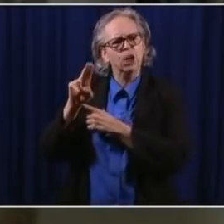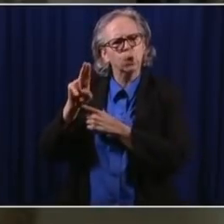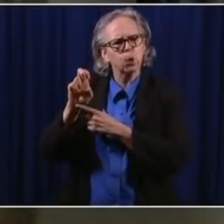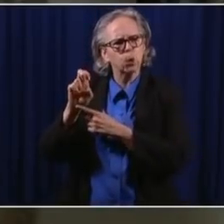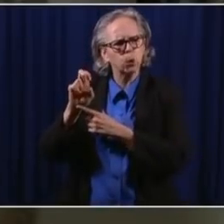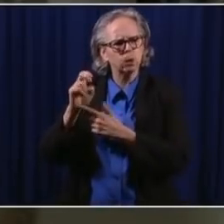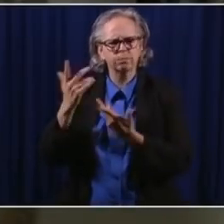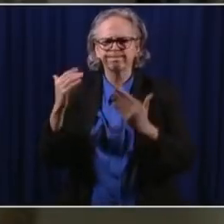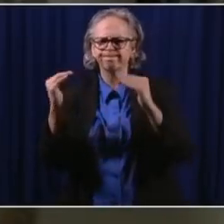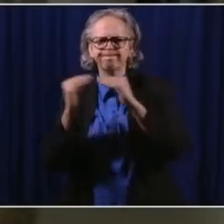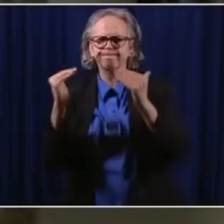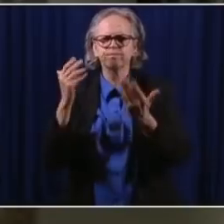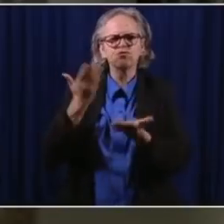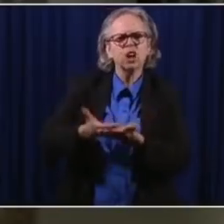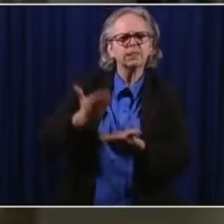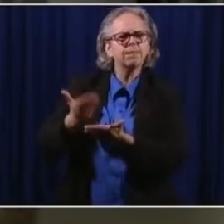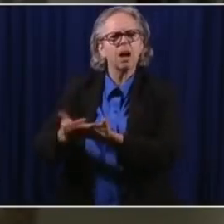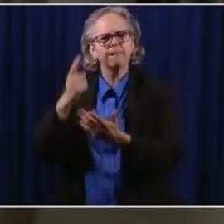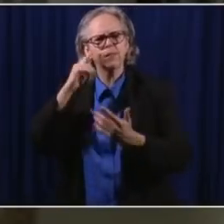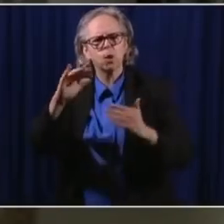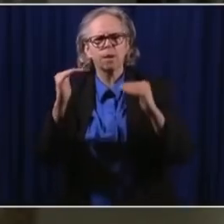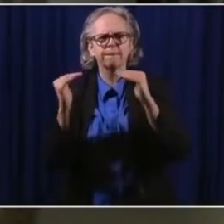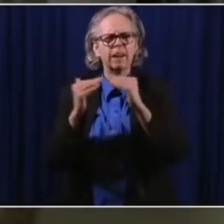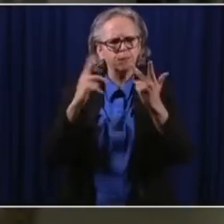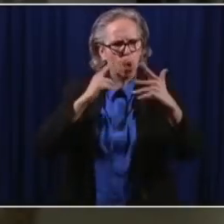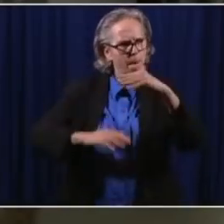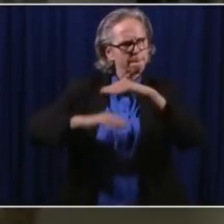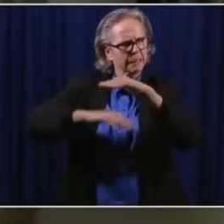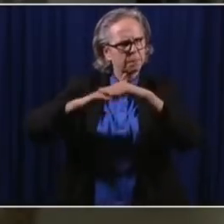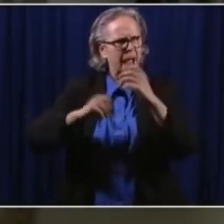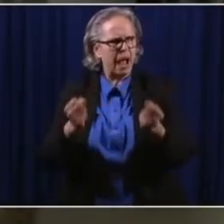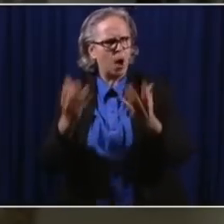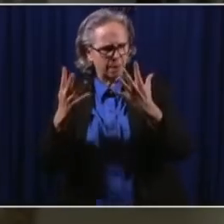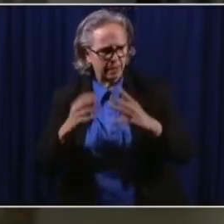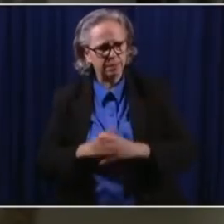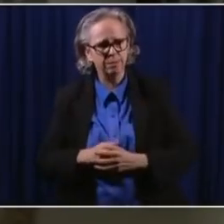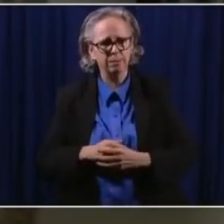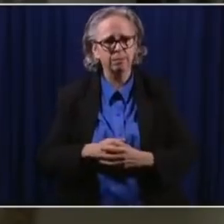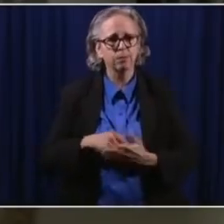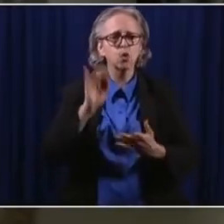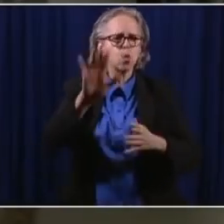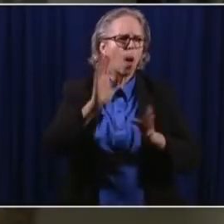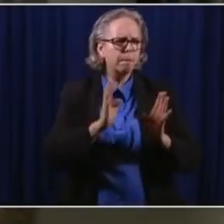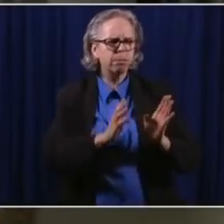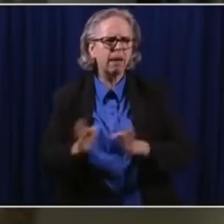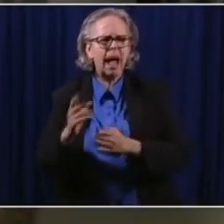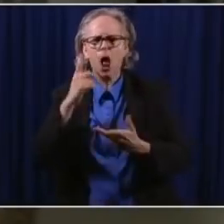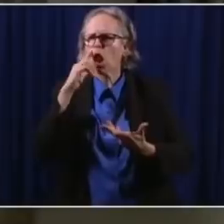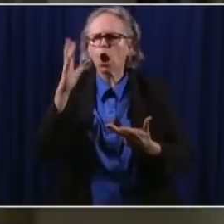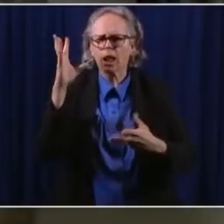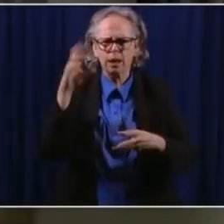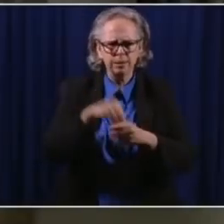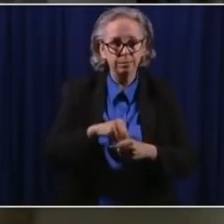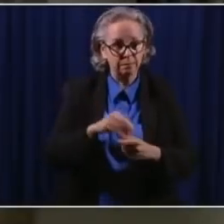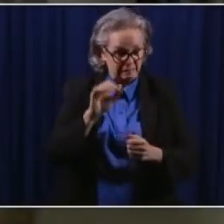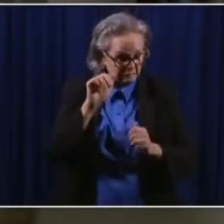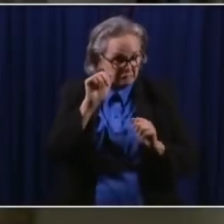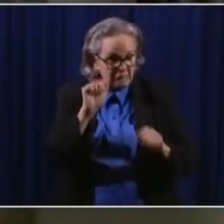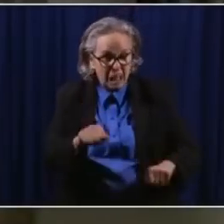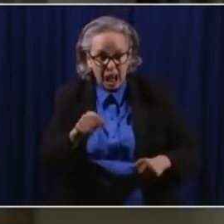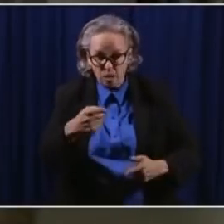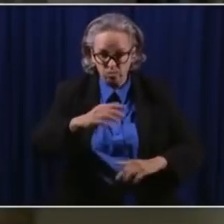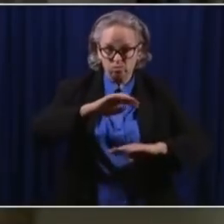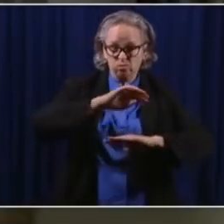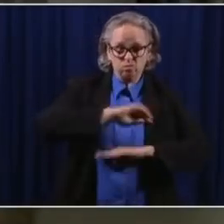requirement. And second, how the submitted plan will adequately achieve similar results as the requirements and guidance in the order.